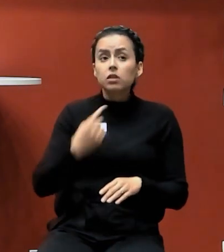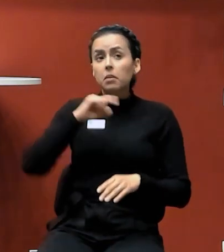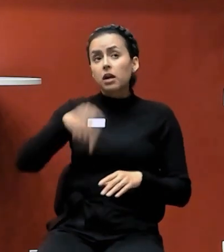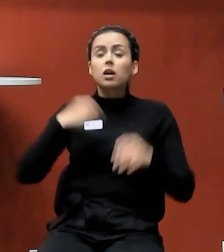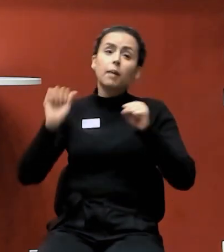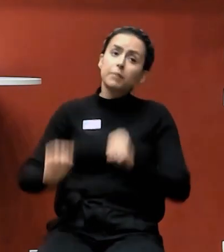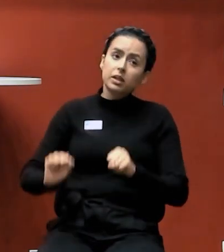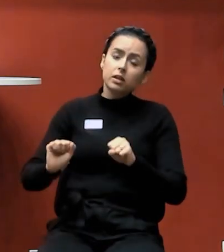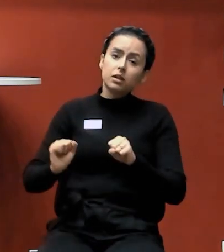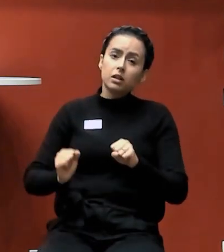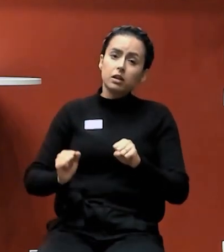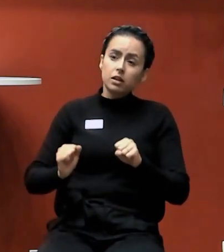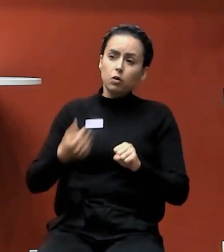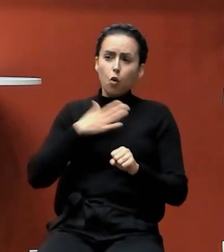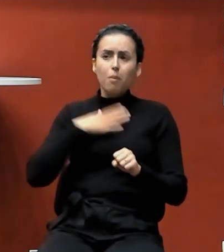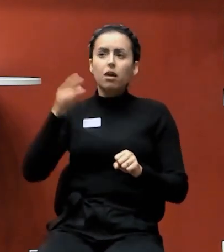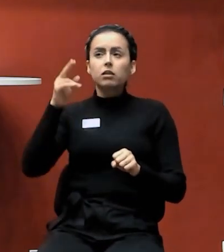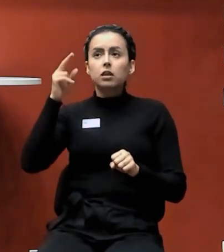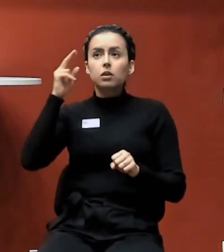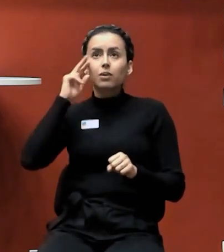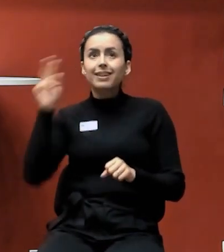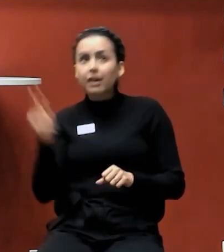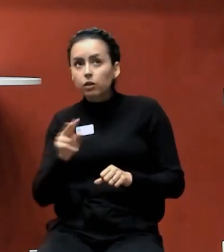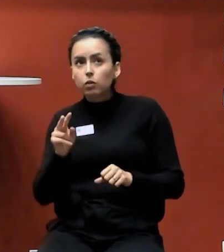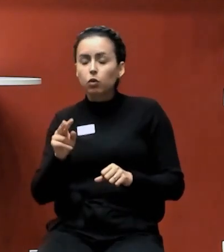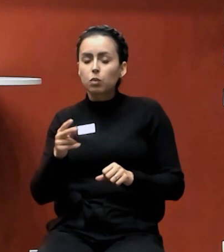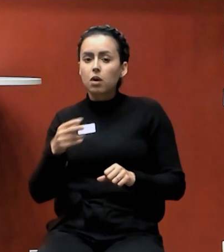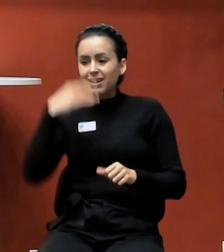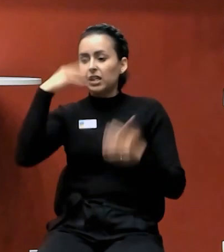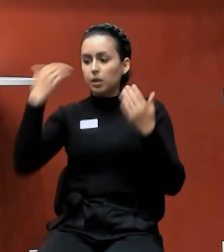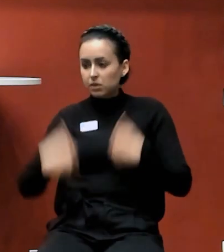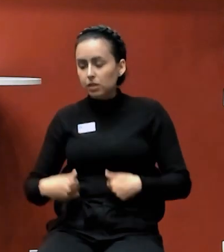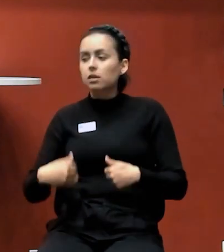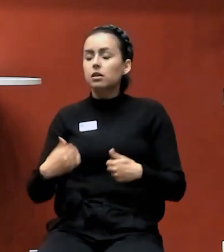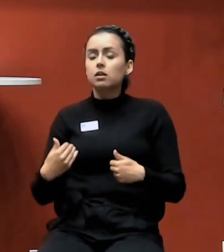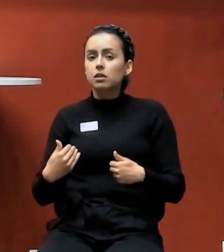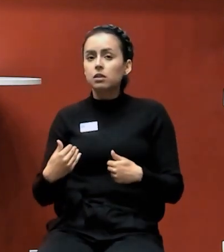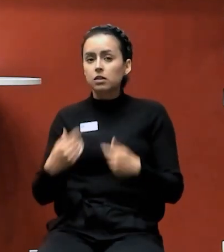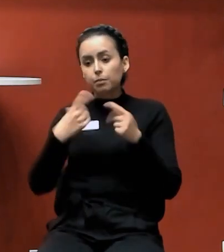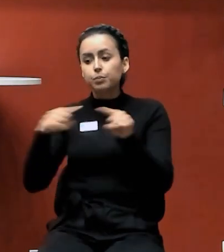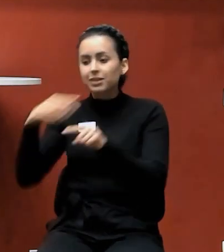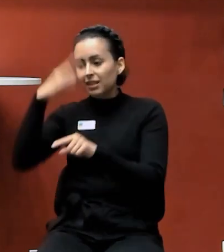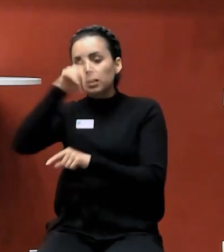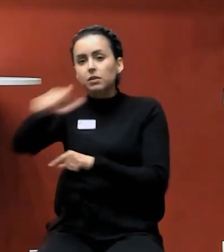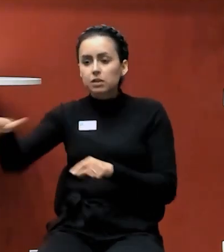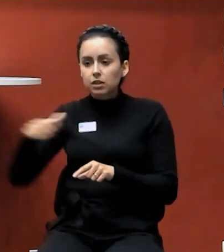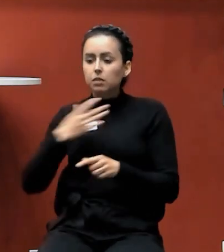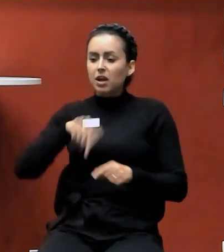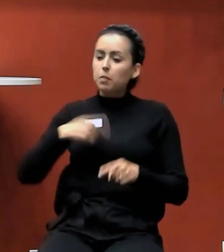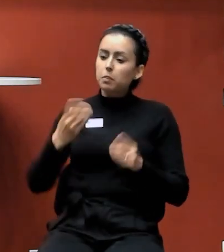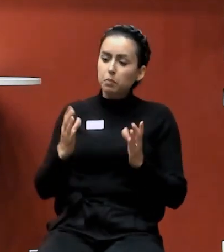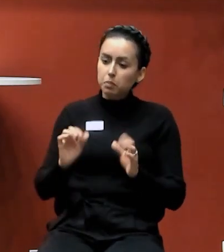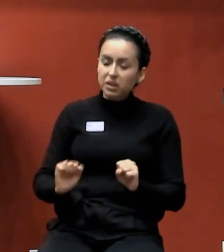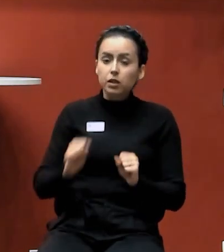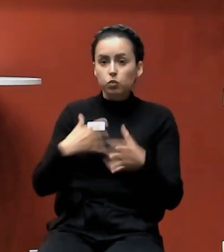on our perspective as a person, like me as a person. When I do that, then things